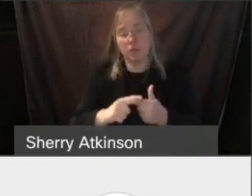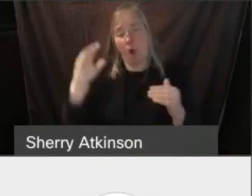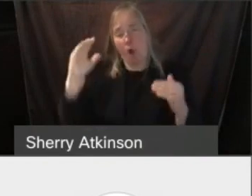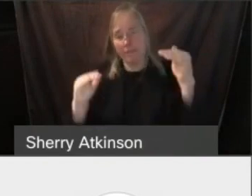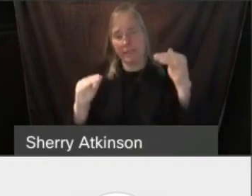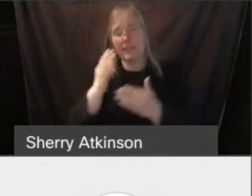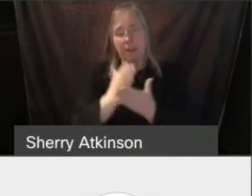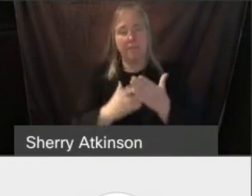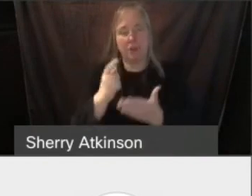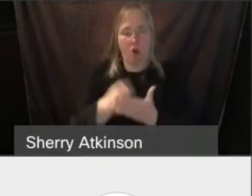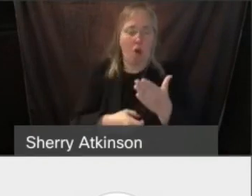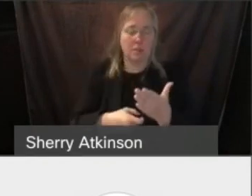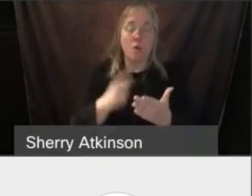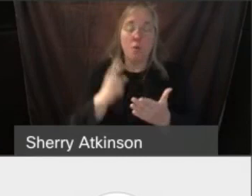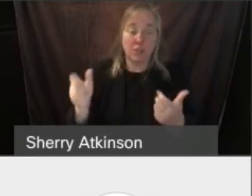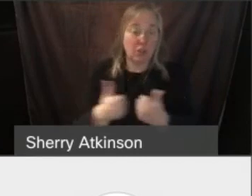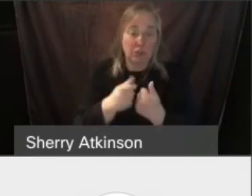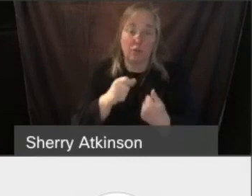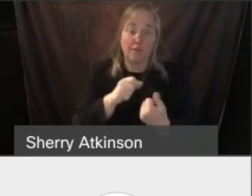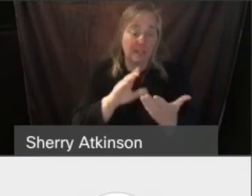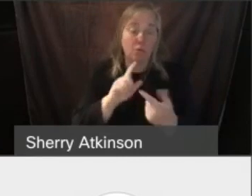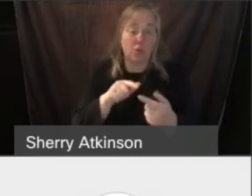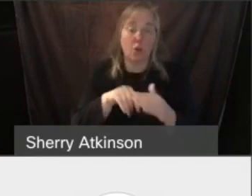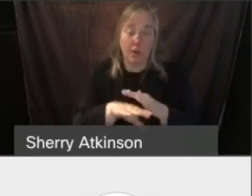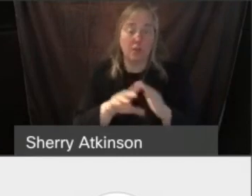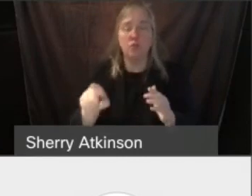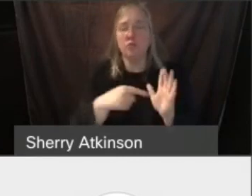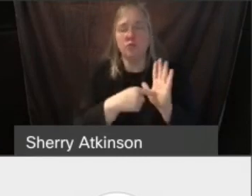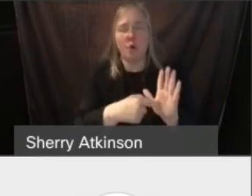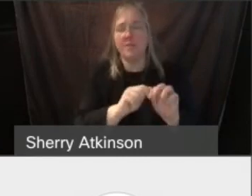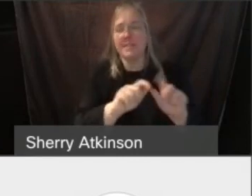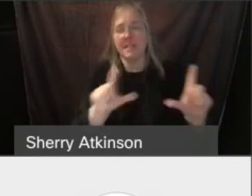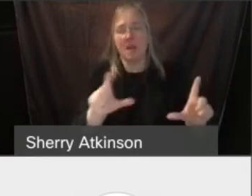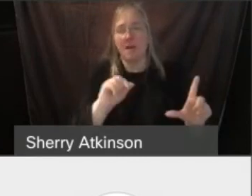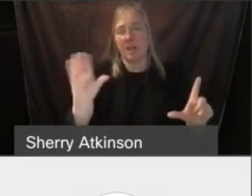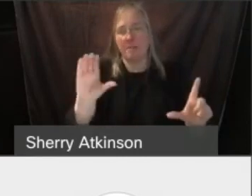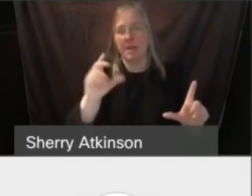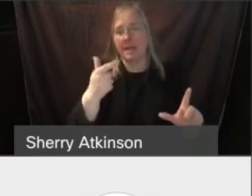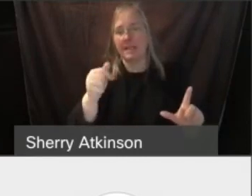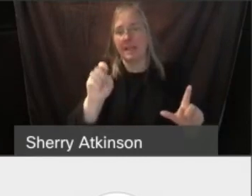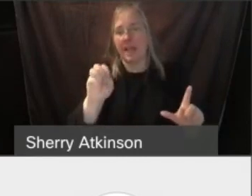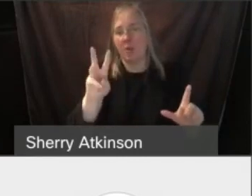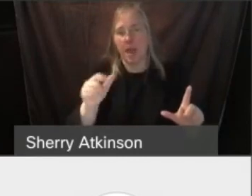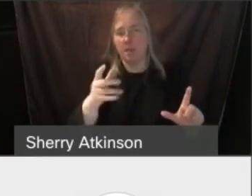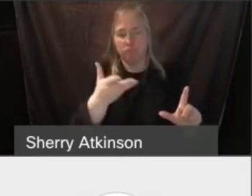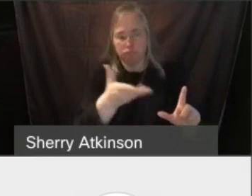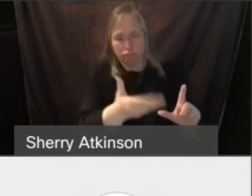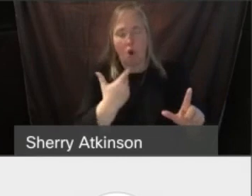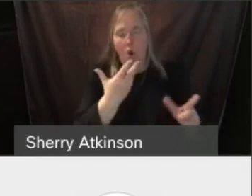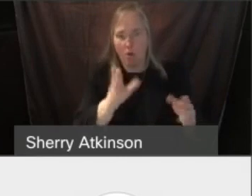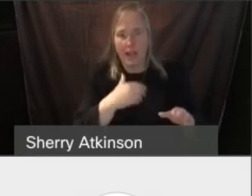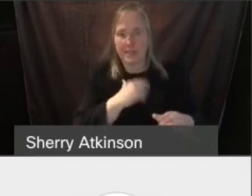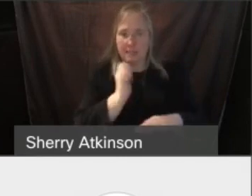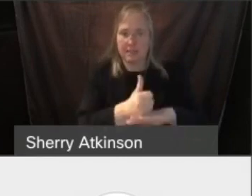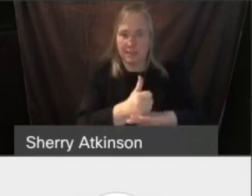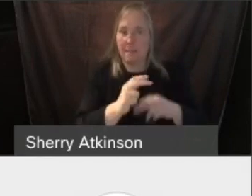face when you go in, you showed the slide of Columbia Gateway and existing buildings, and it's not